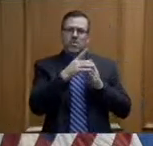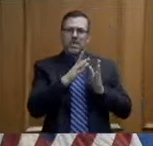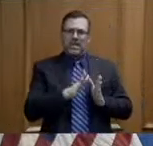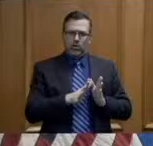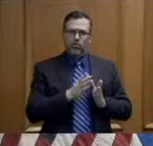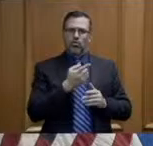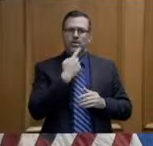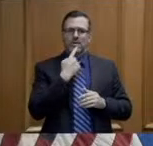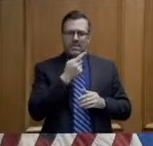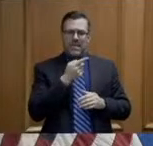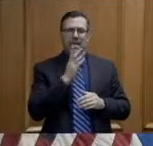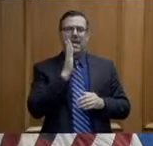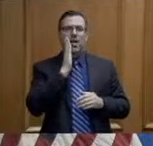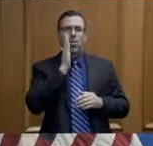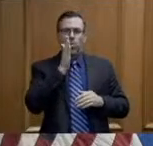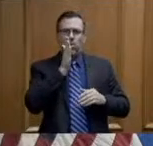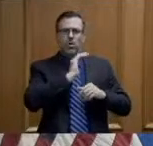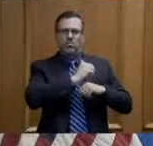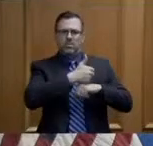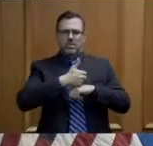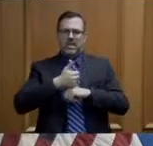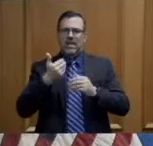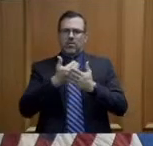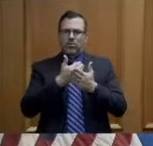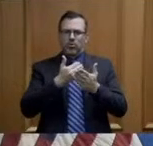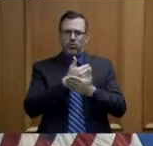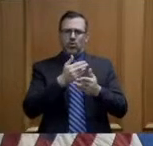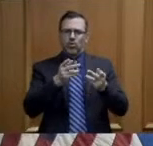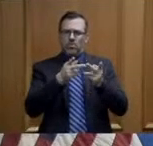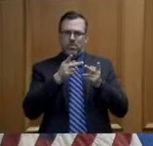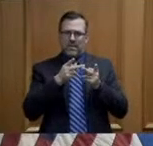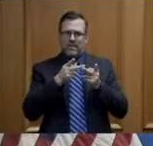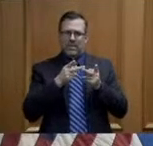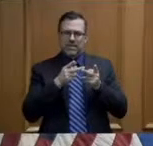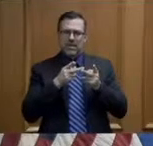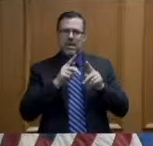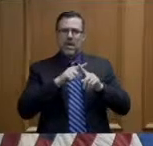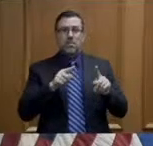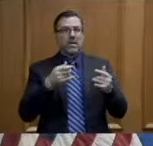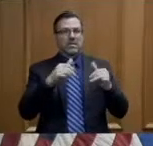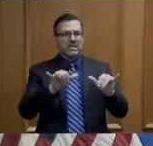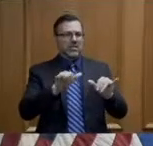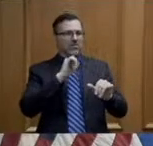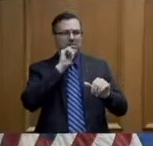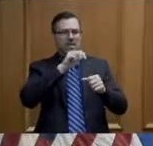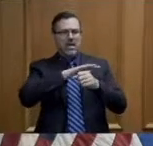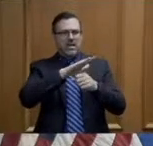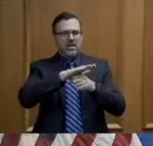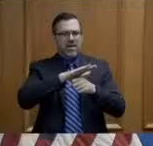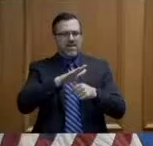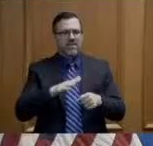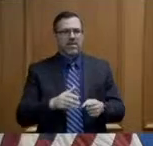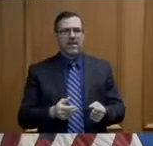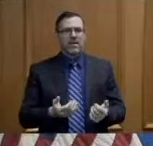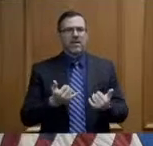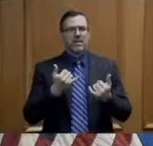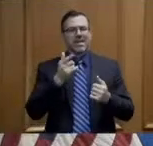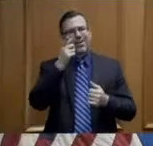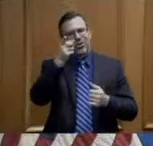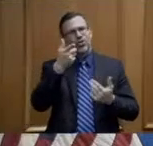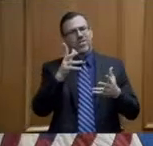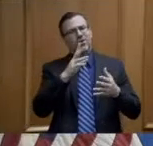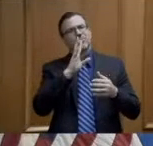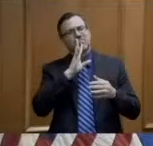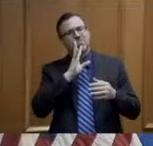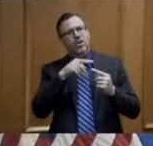but widespread testing remains, a key focus of the group. It's still not enough, and here we are. We're doing all these things for